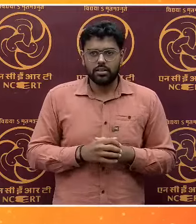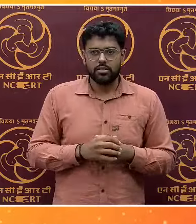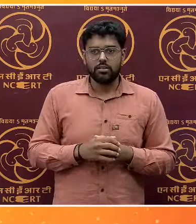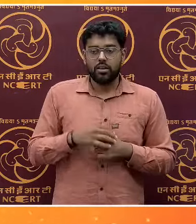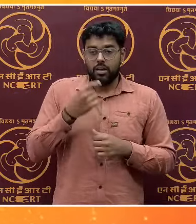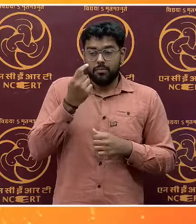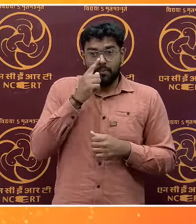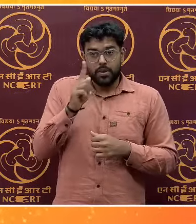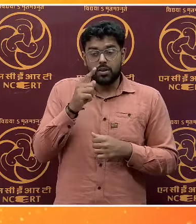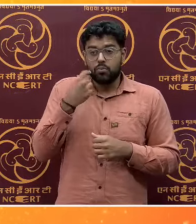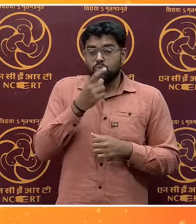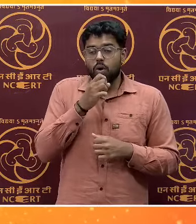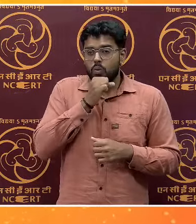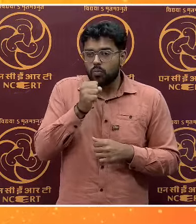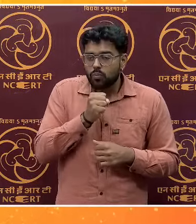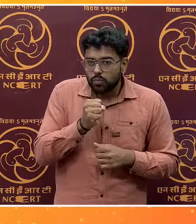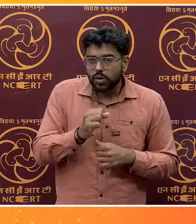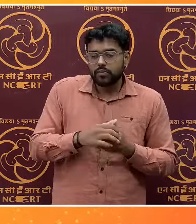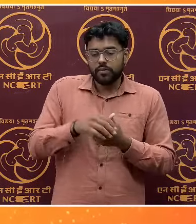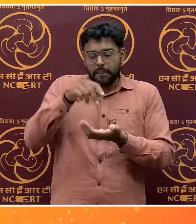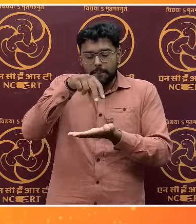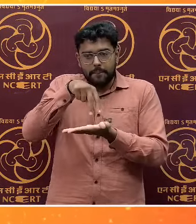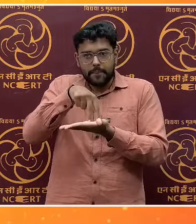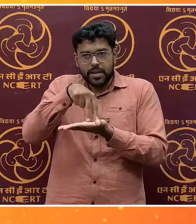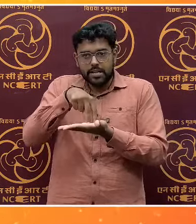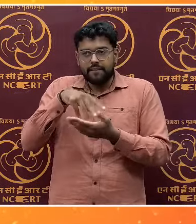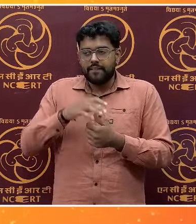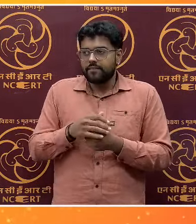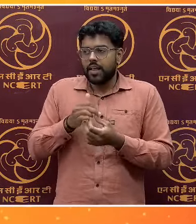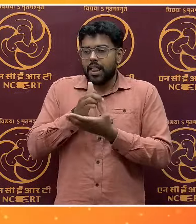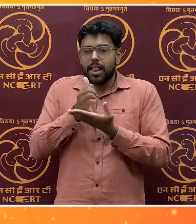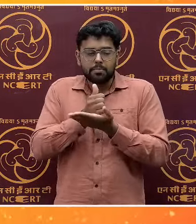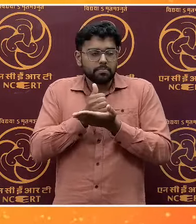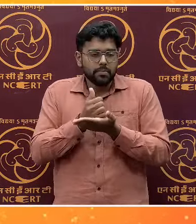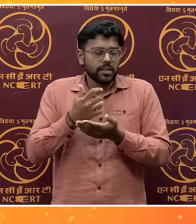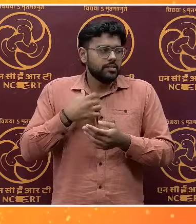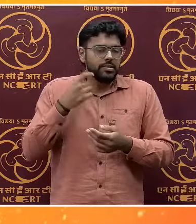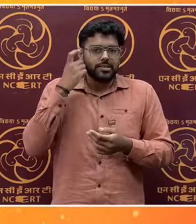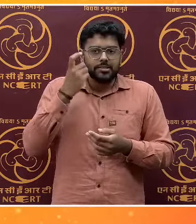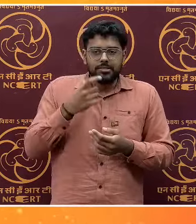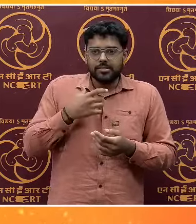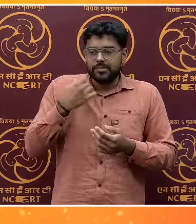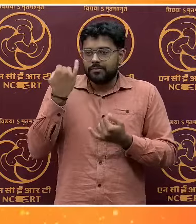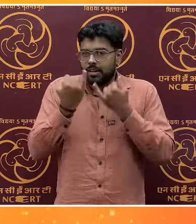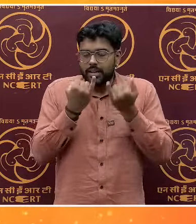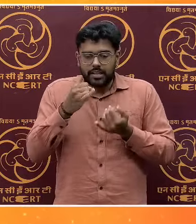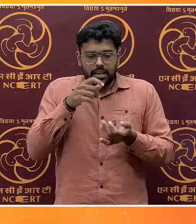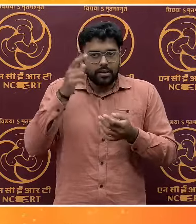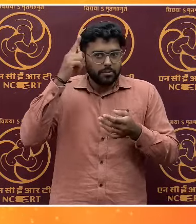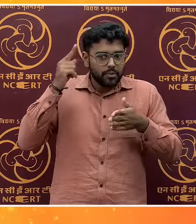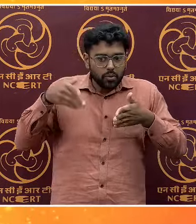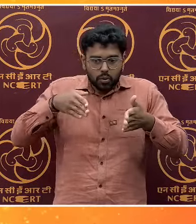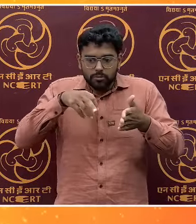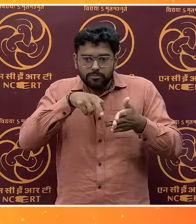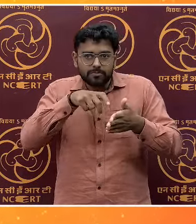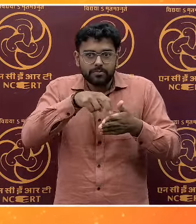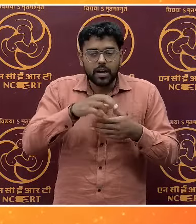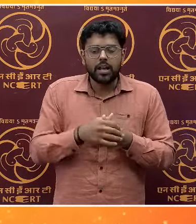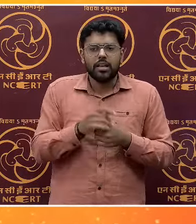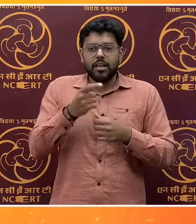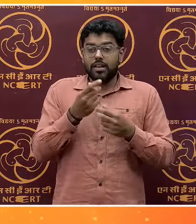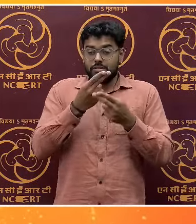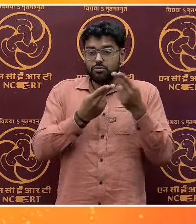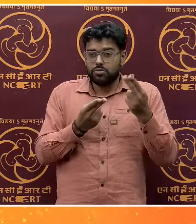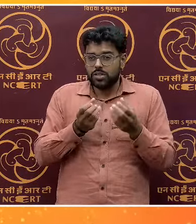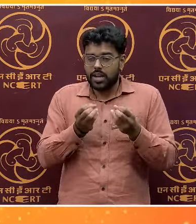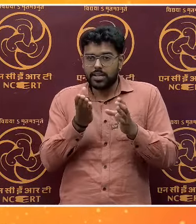who is very old and standing somewhere for some help to cross the road. And, ma'am, before moving to the beautiful poetry, Yeah. I